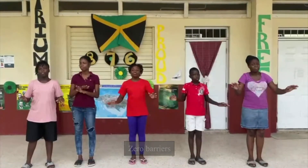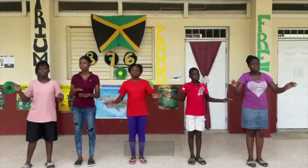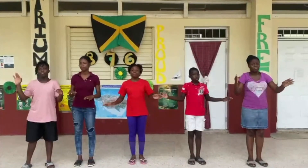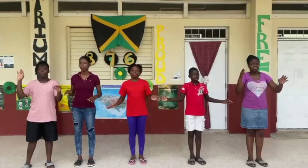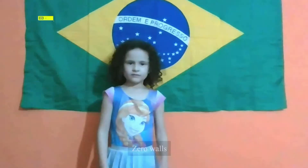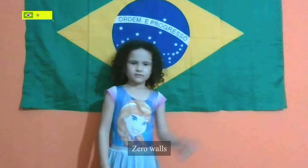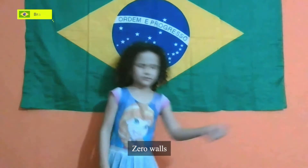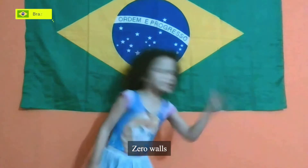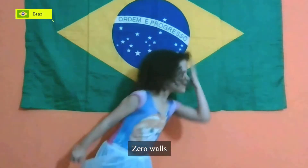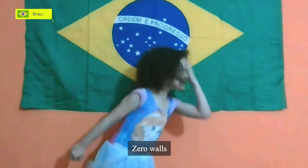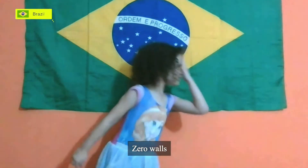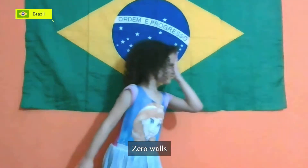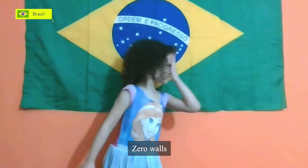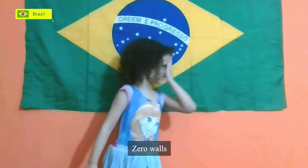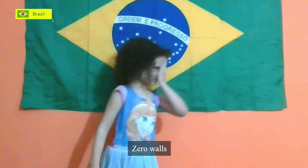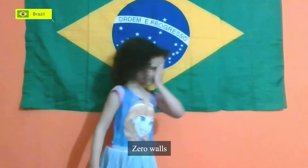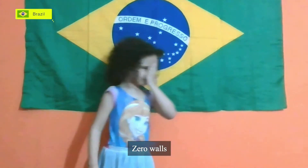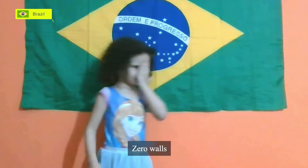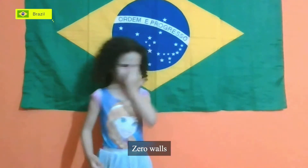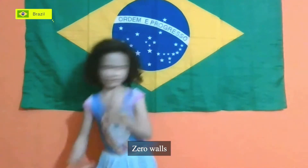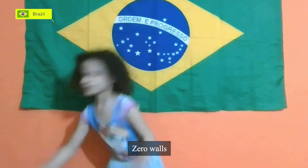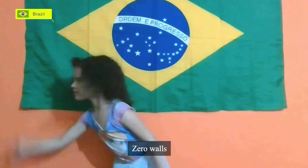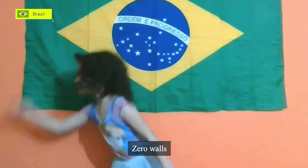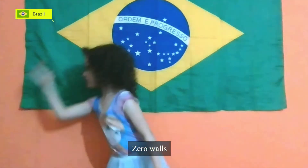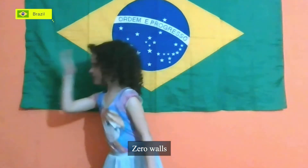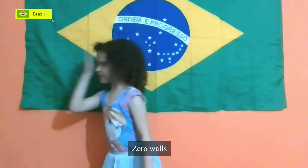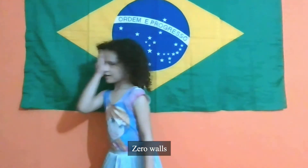barriers, zero walls,